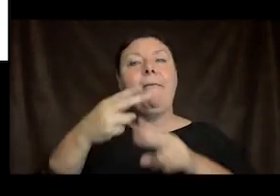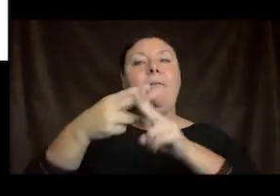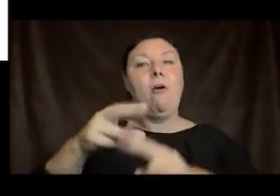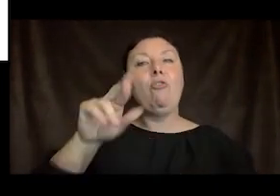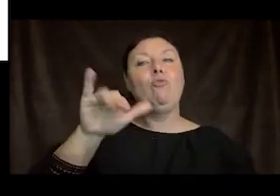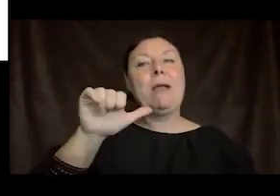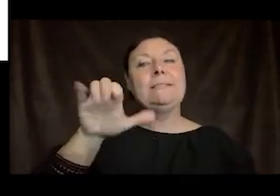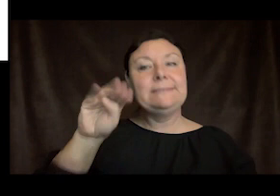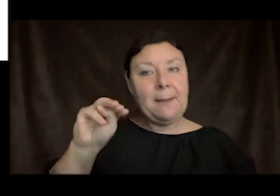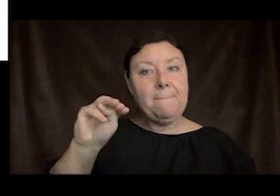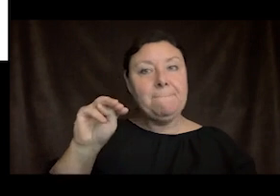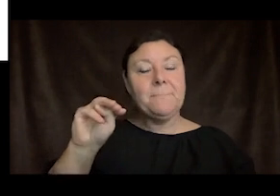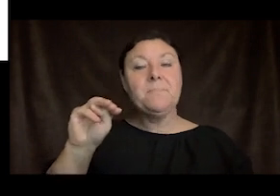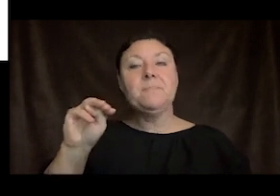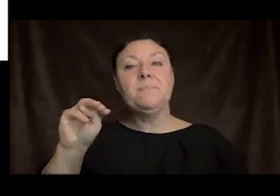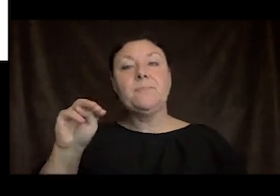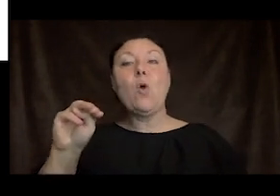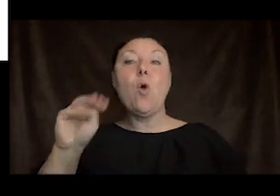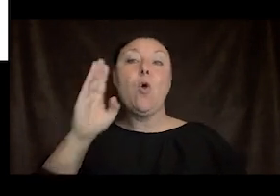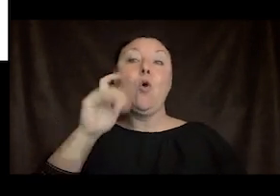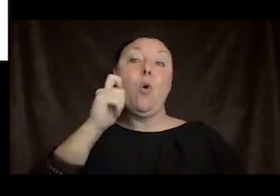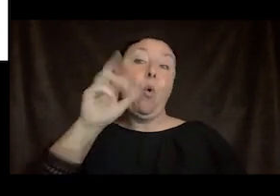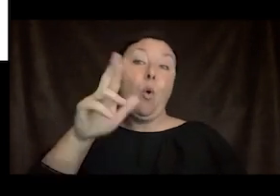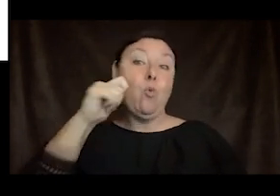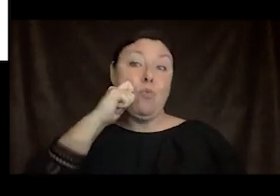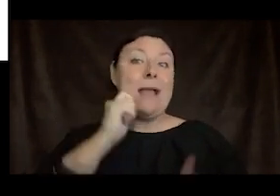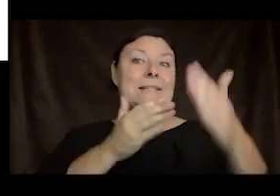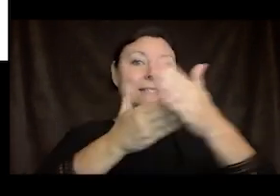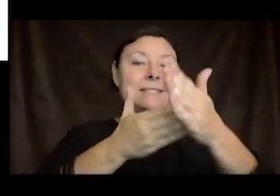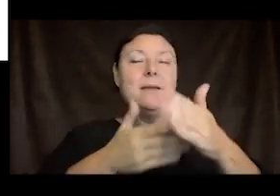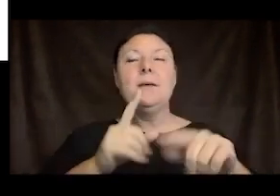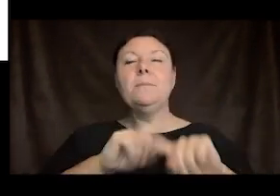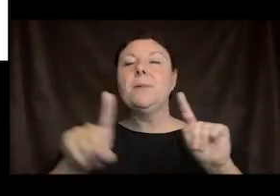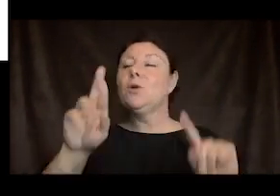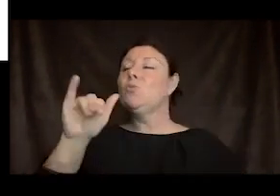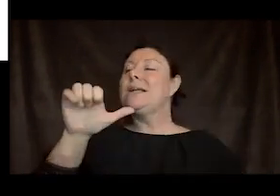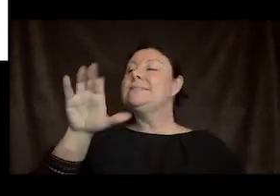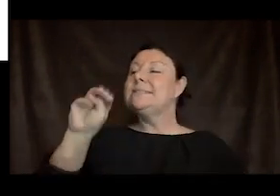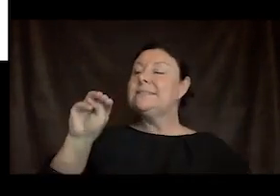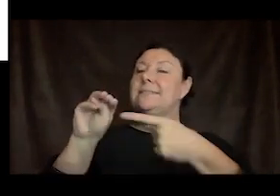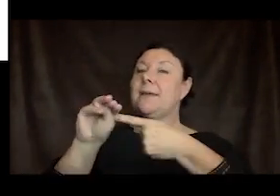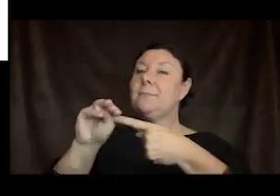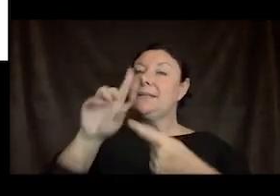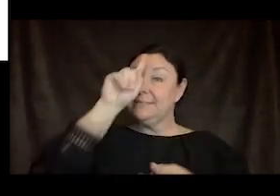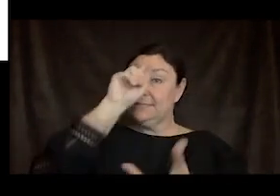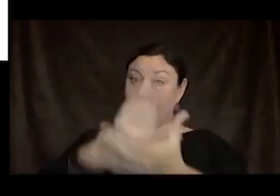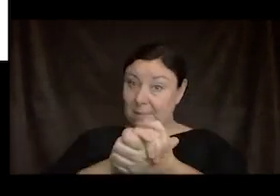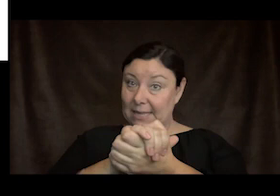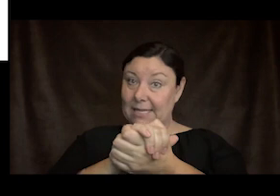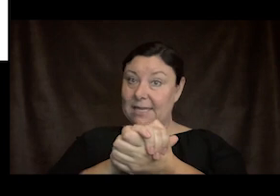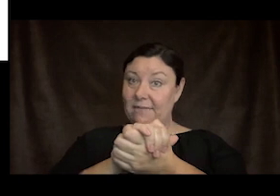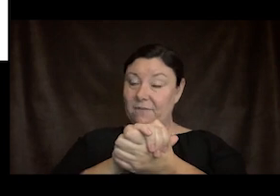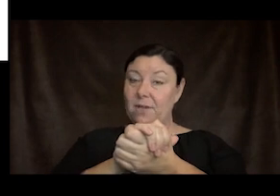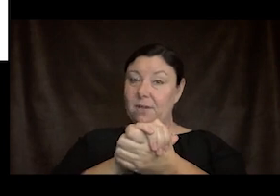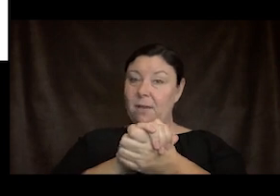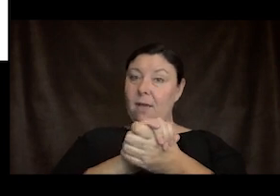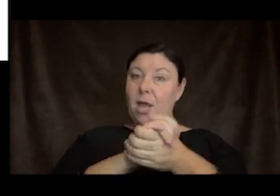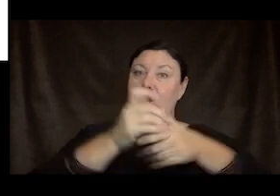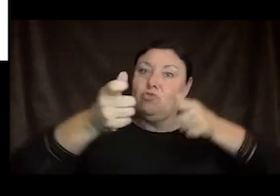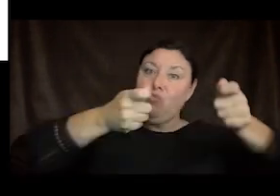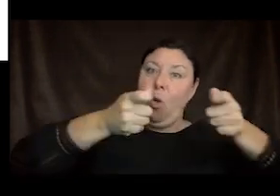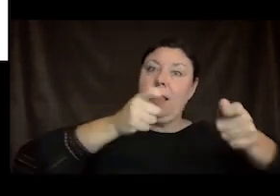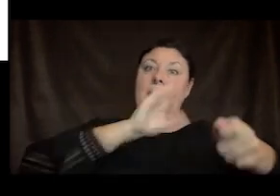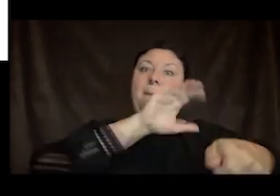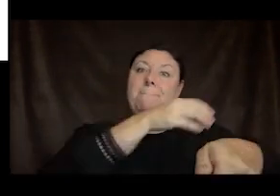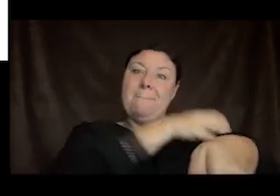But racism is more than that. It's a systemic belief in maintaining institutional power.